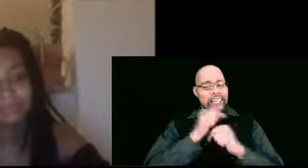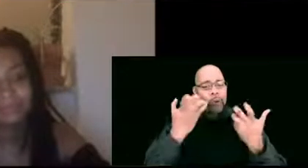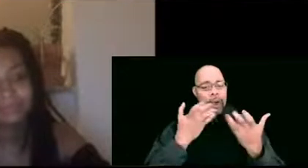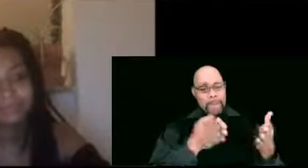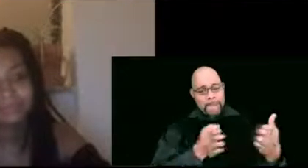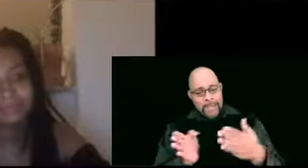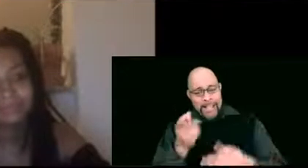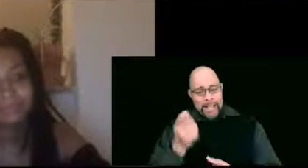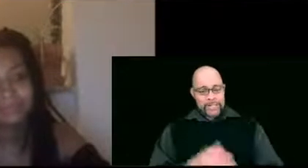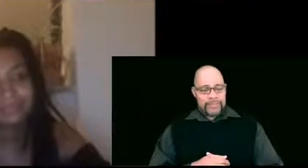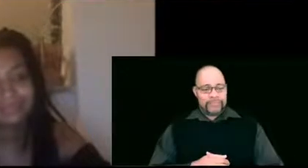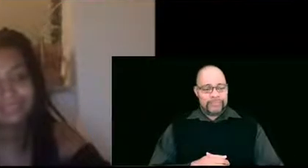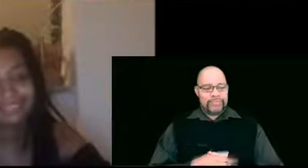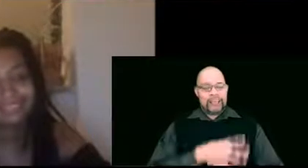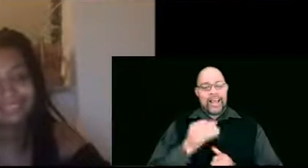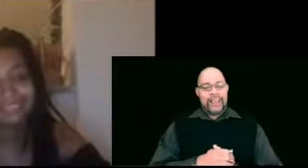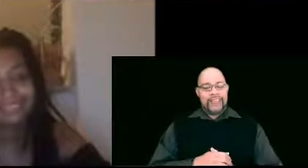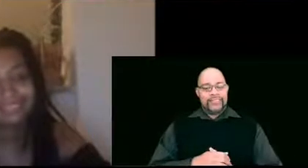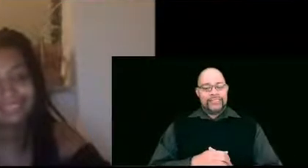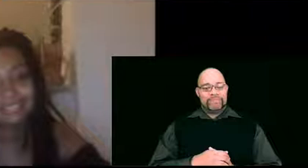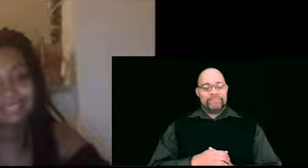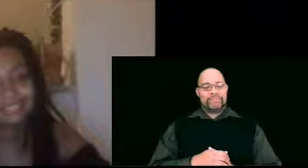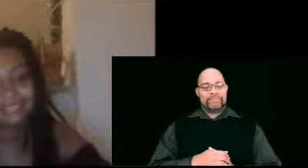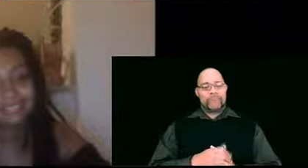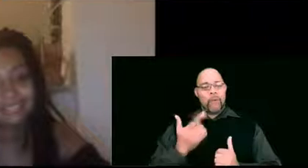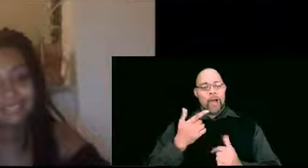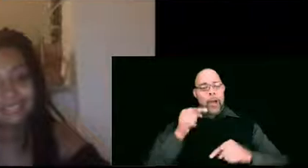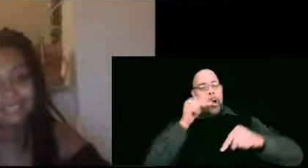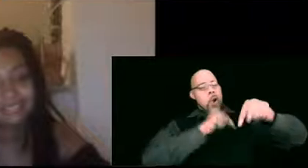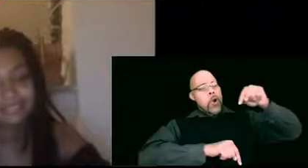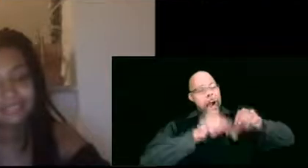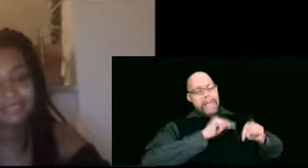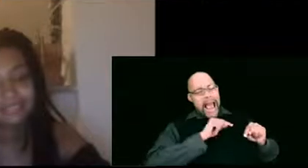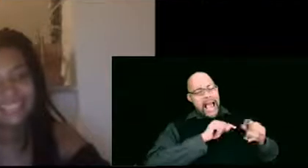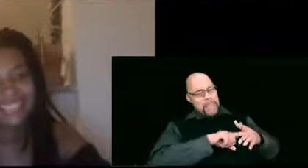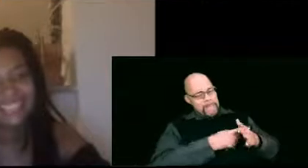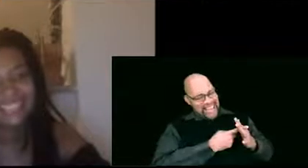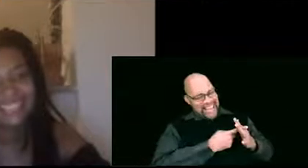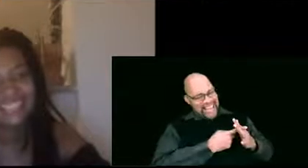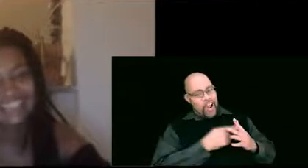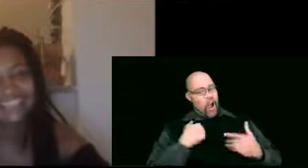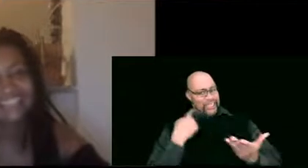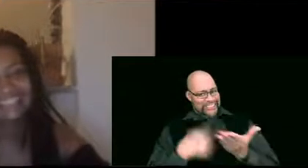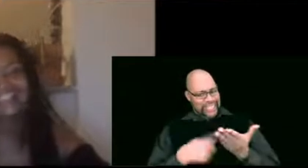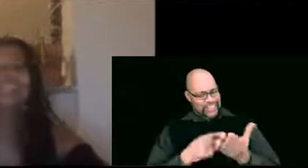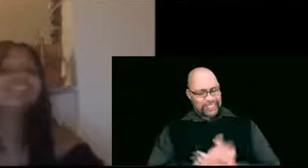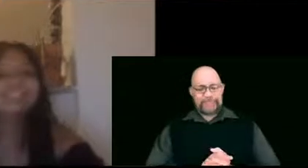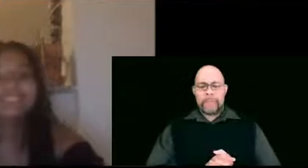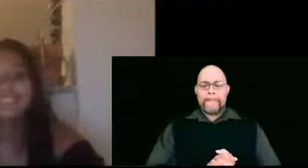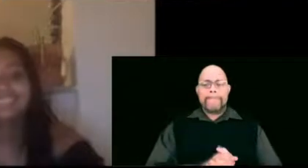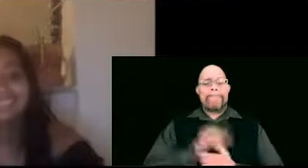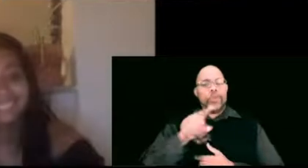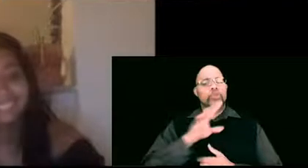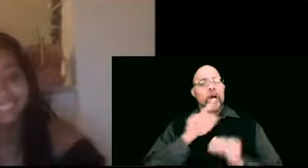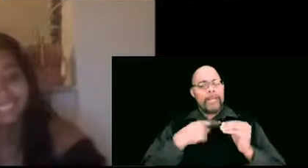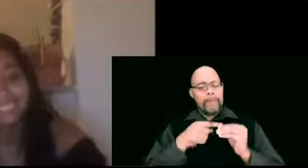So I actually want to pivot a little bit and kind of go all the way back to the beginning of our